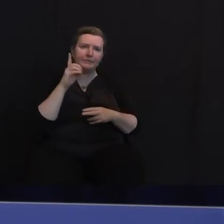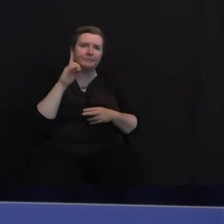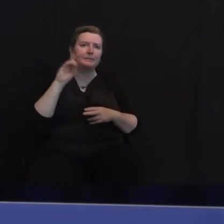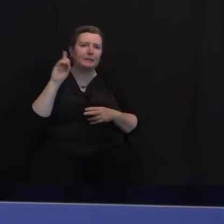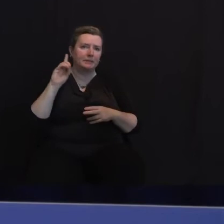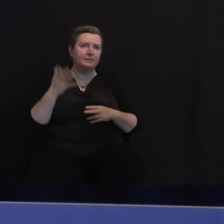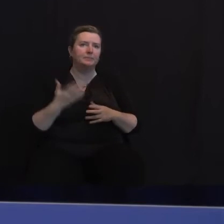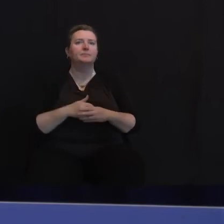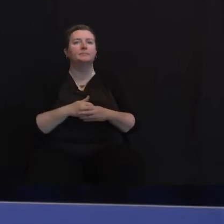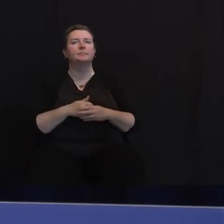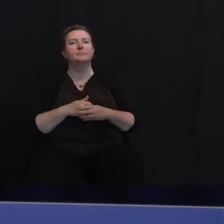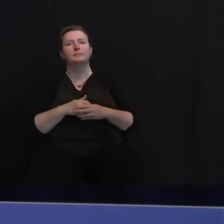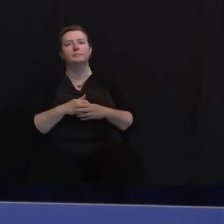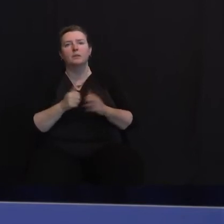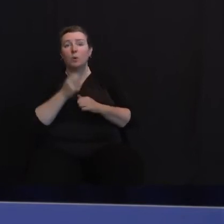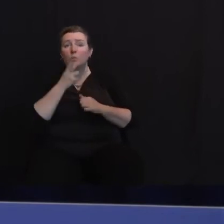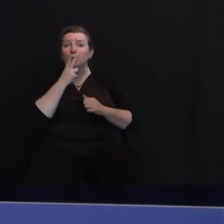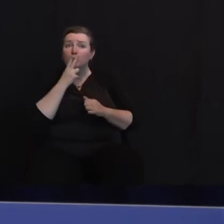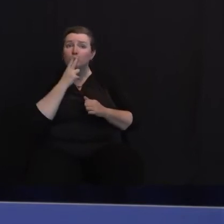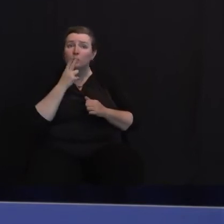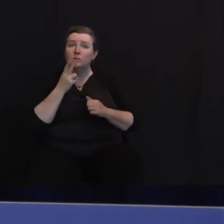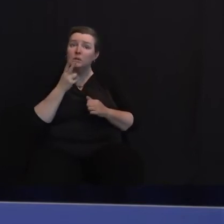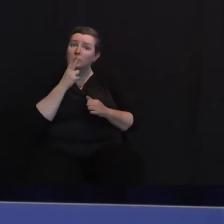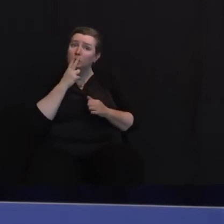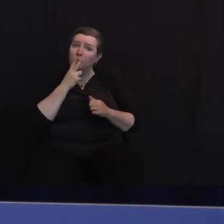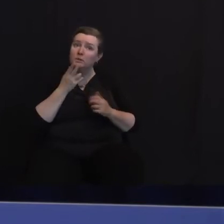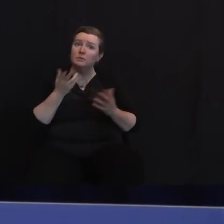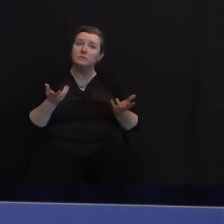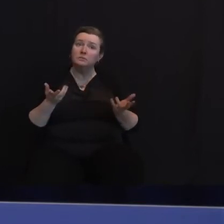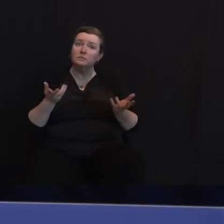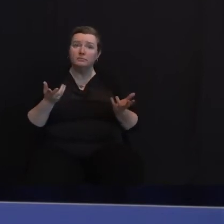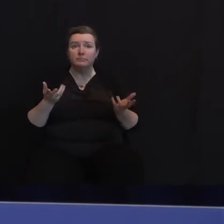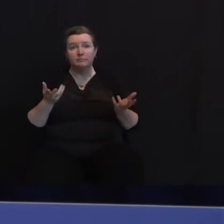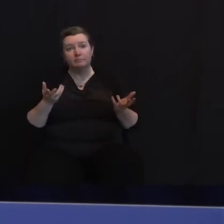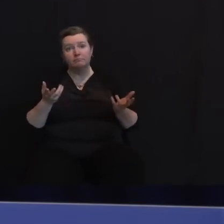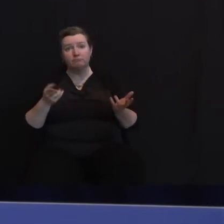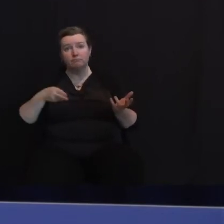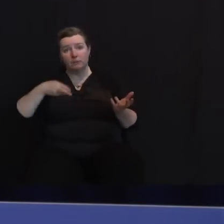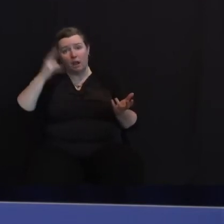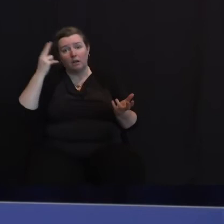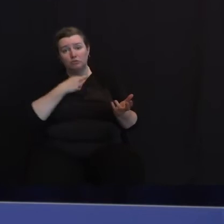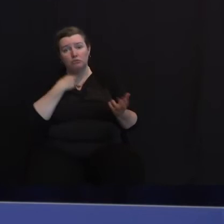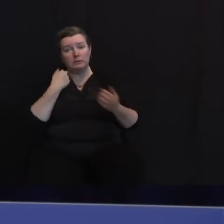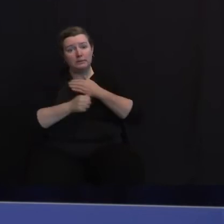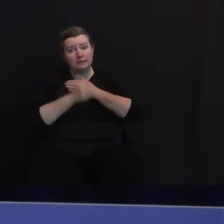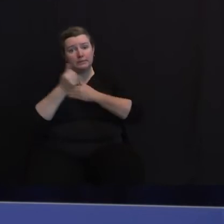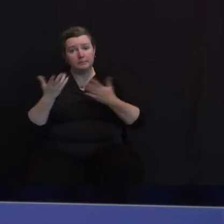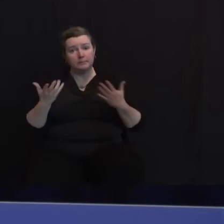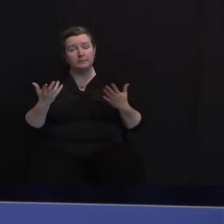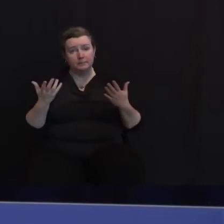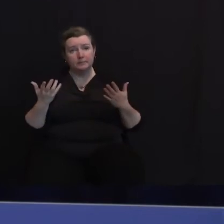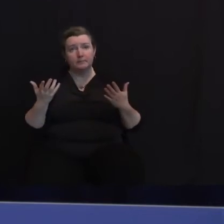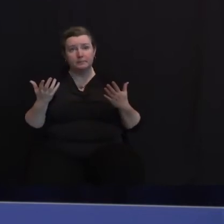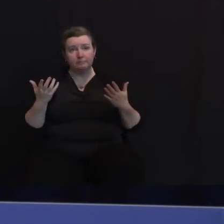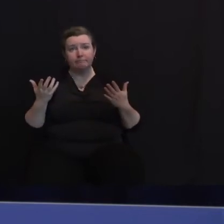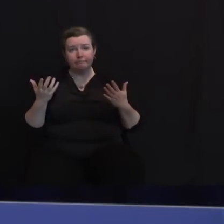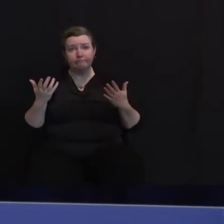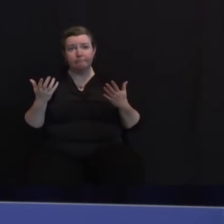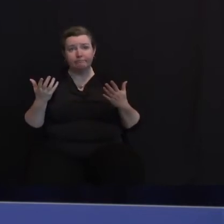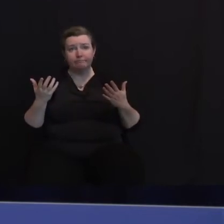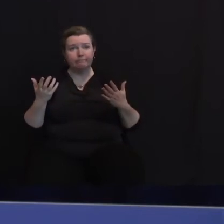smokers. Smoking puts you at significant risk for an adverse result